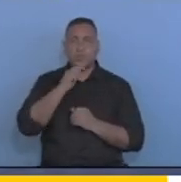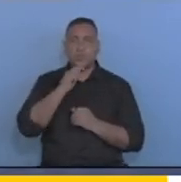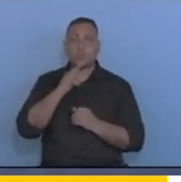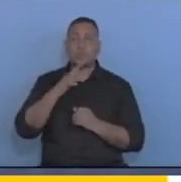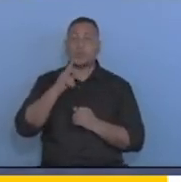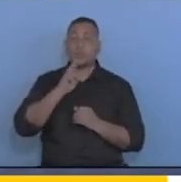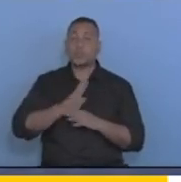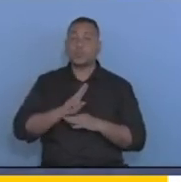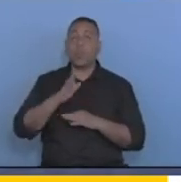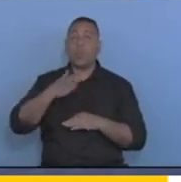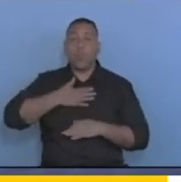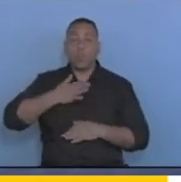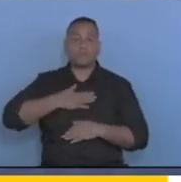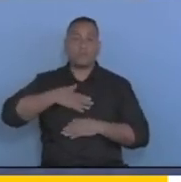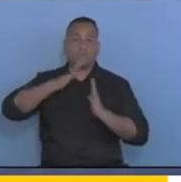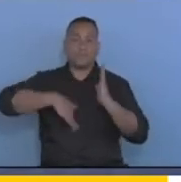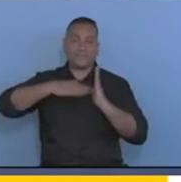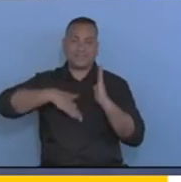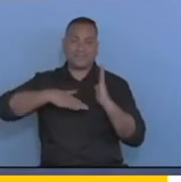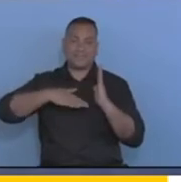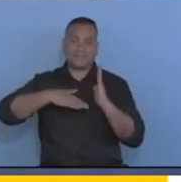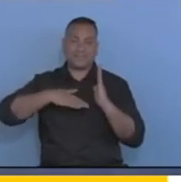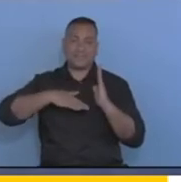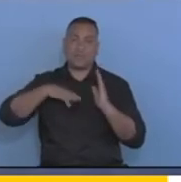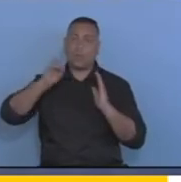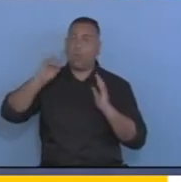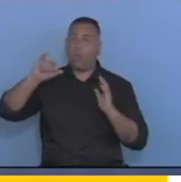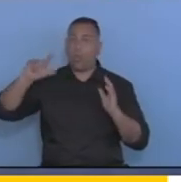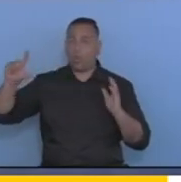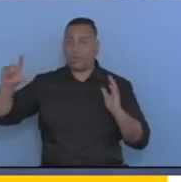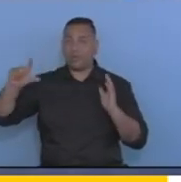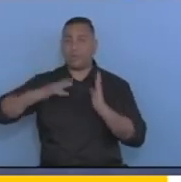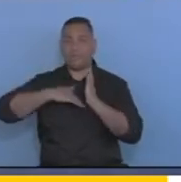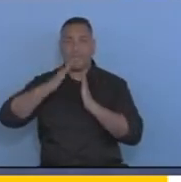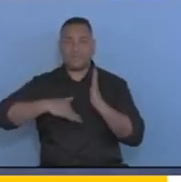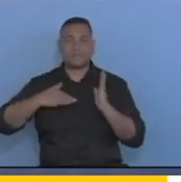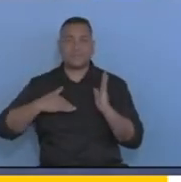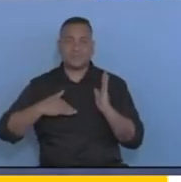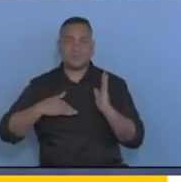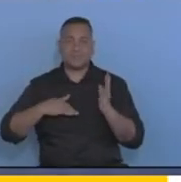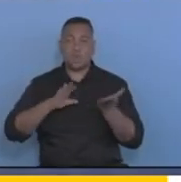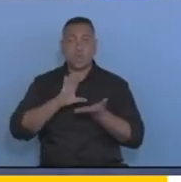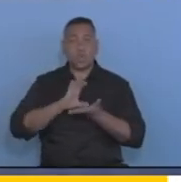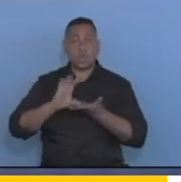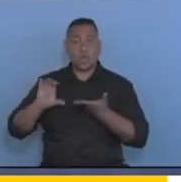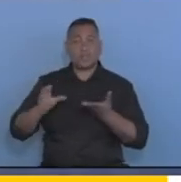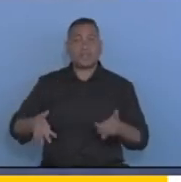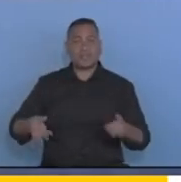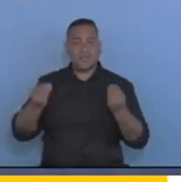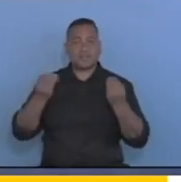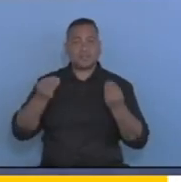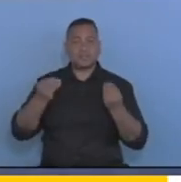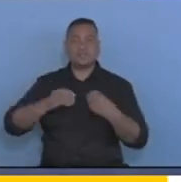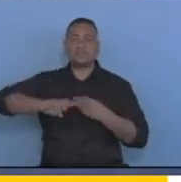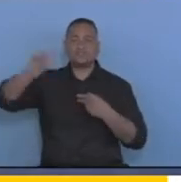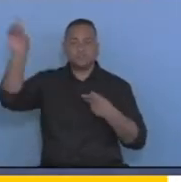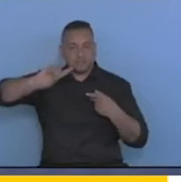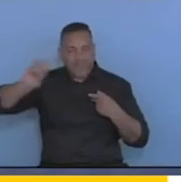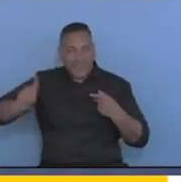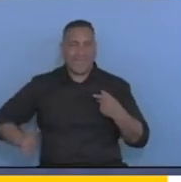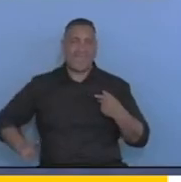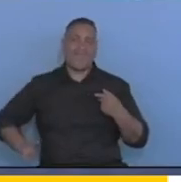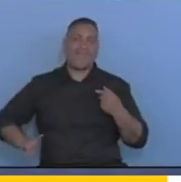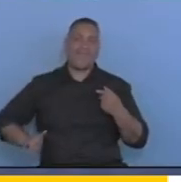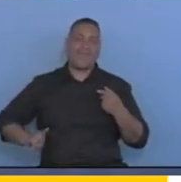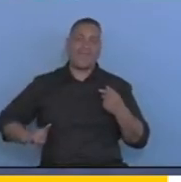paints. Oh, wow. And even now, the college has acquired spray. Oh. Hopefully